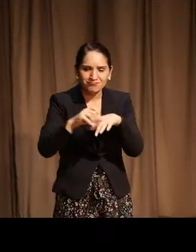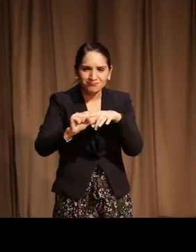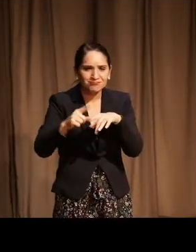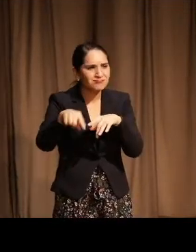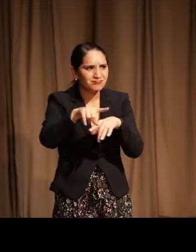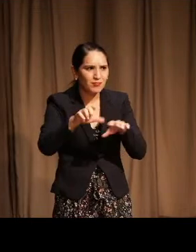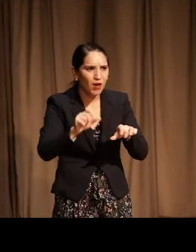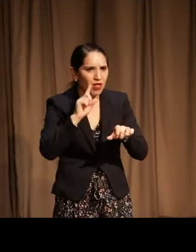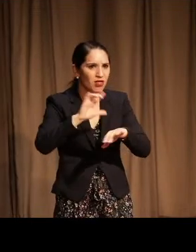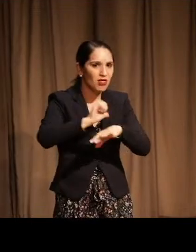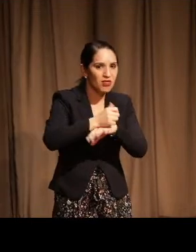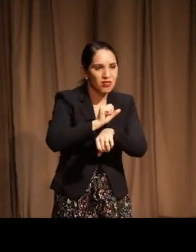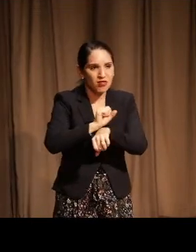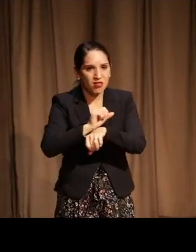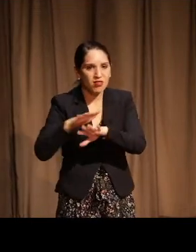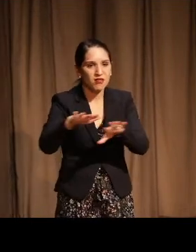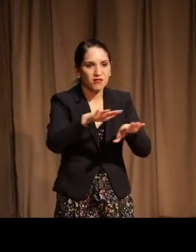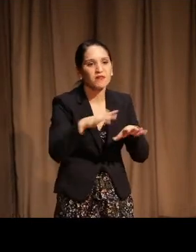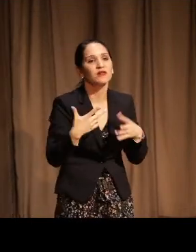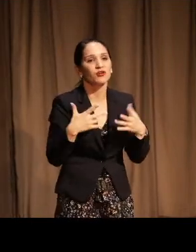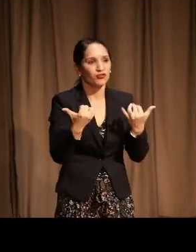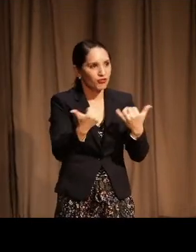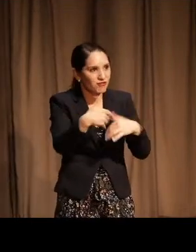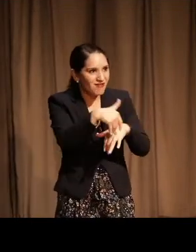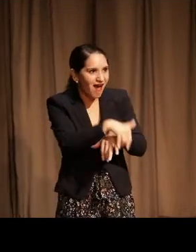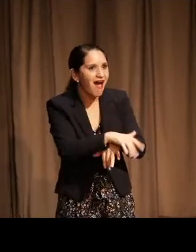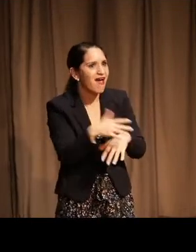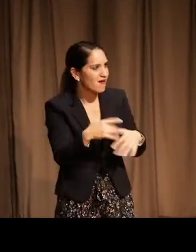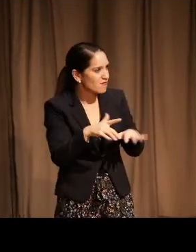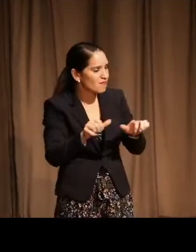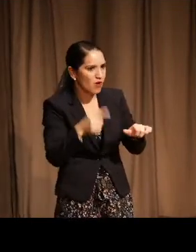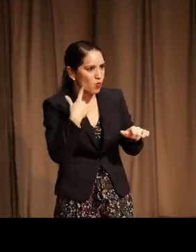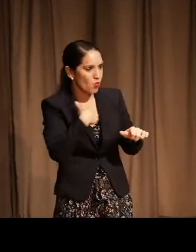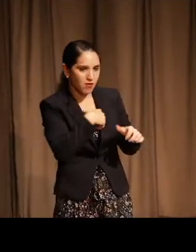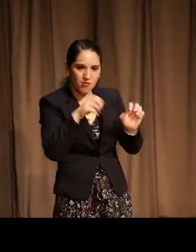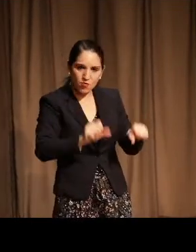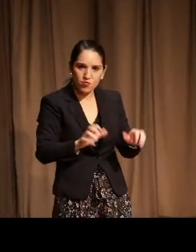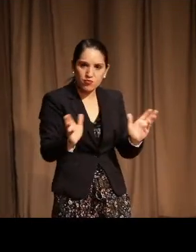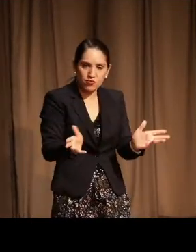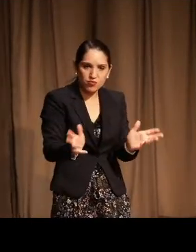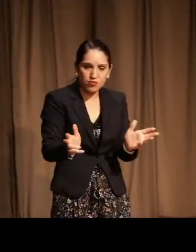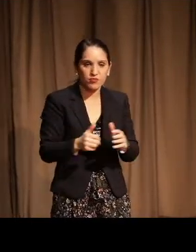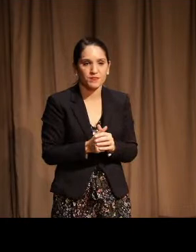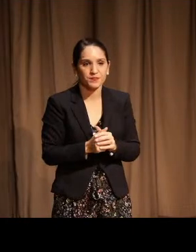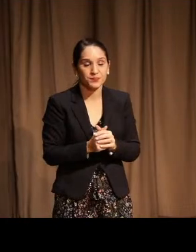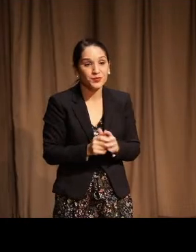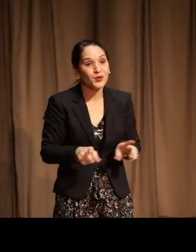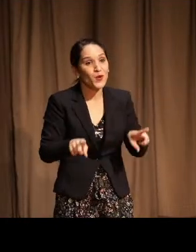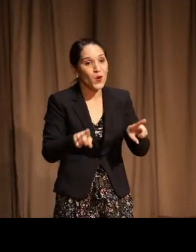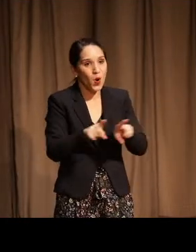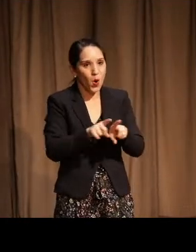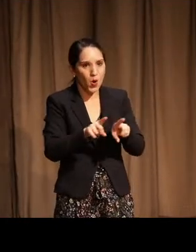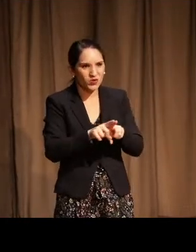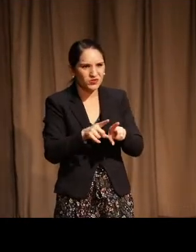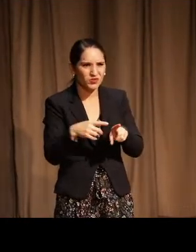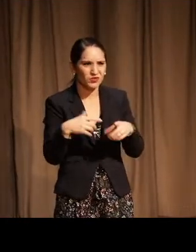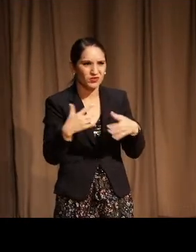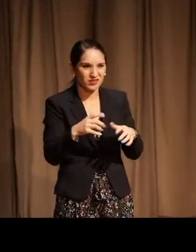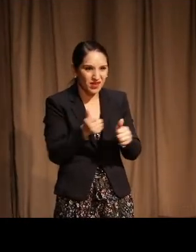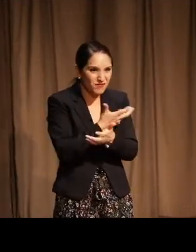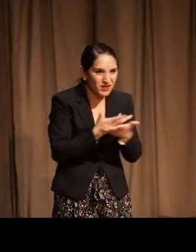People that are here tonight to making this conversation possible, but also people that work hard during the day to install the works